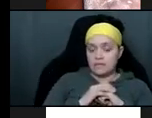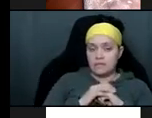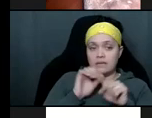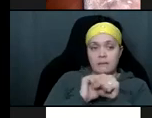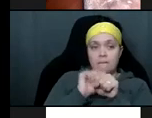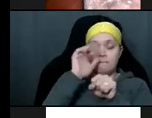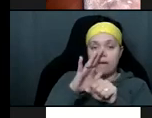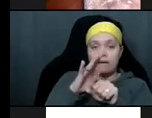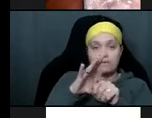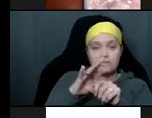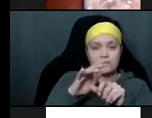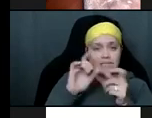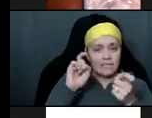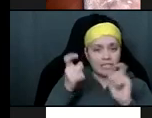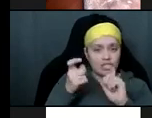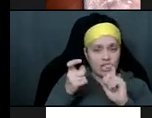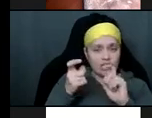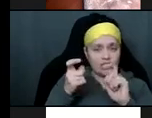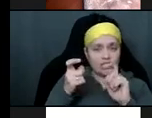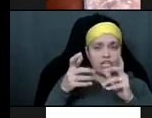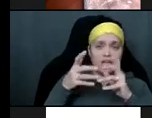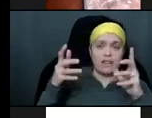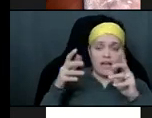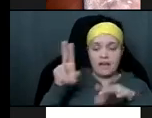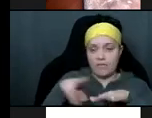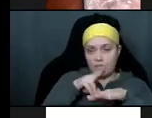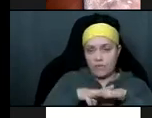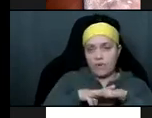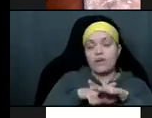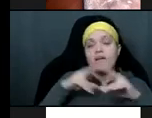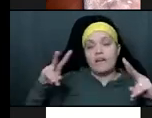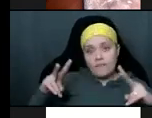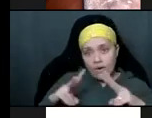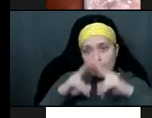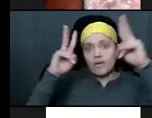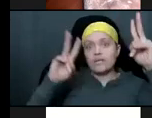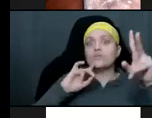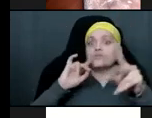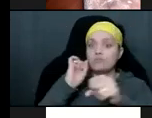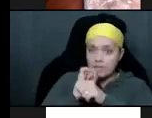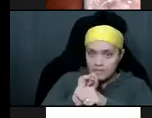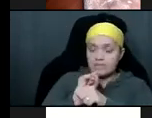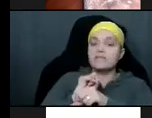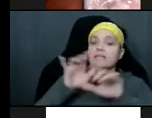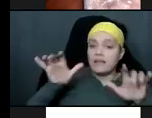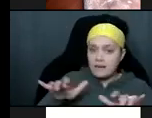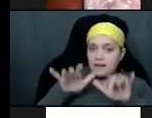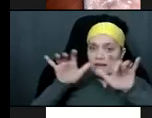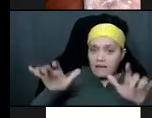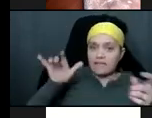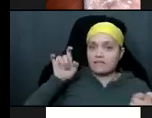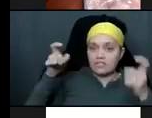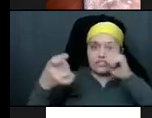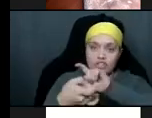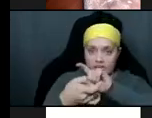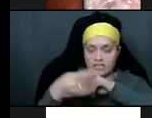Mountains can change the landscape dramatically, of course, and volcanoes for sure can actively be changing the